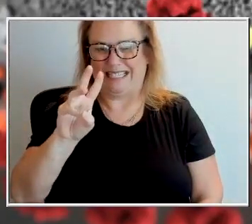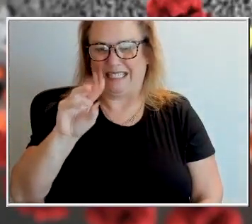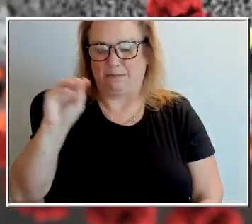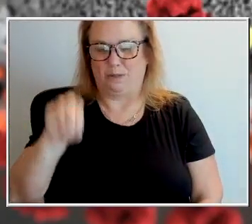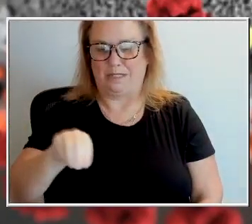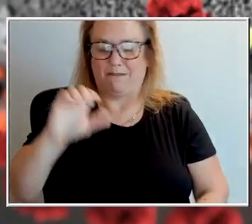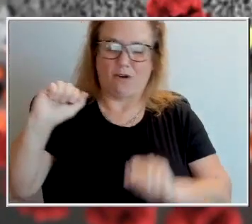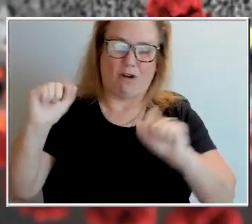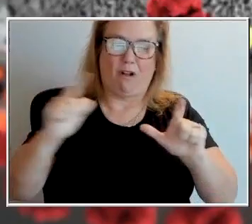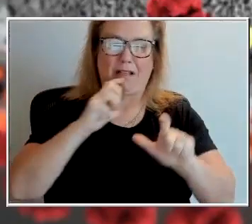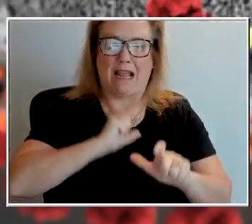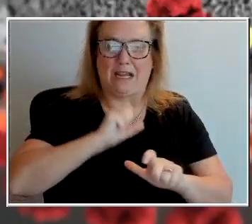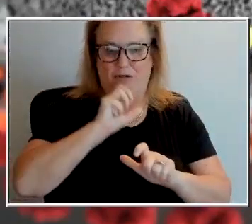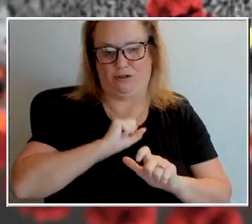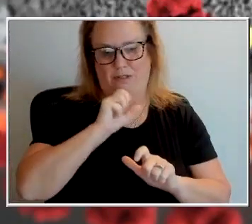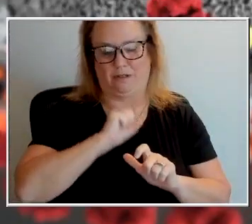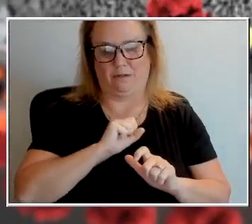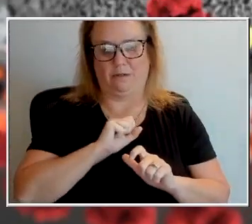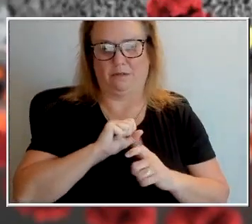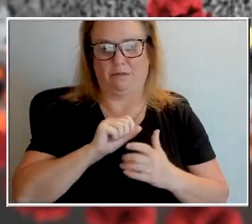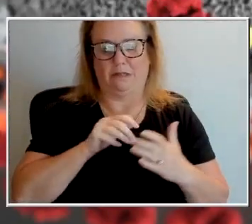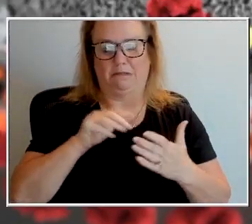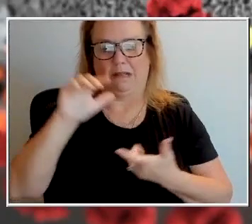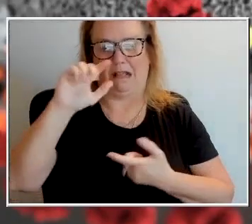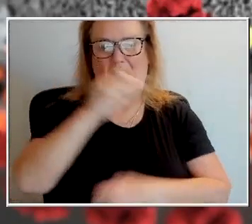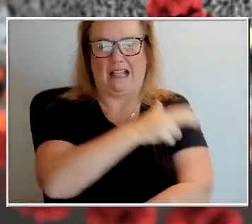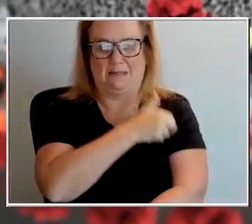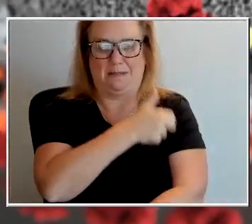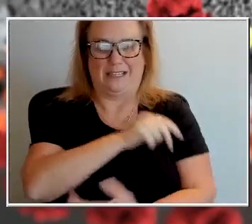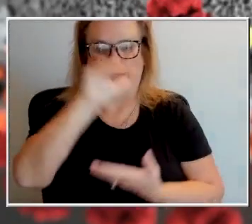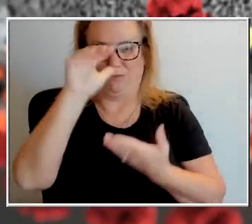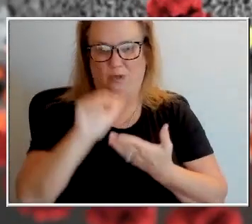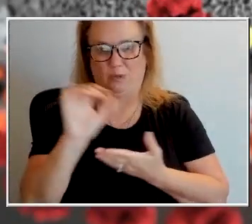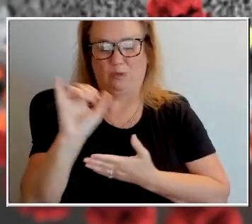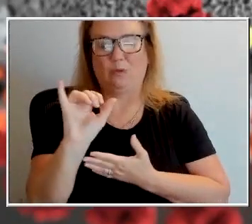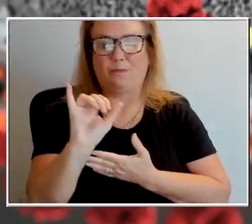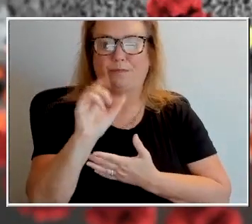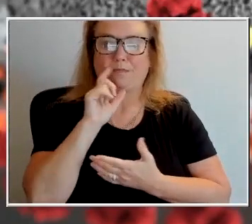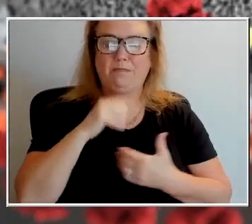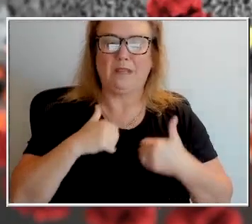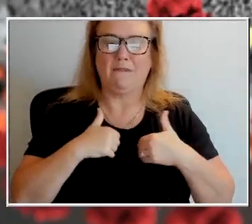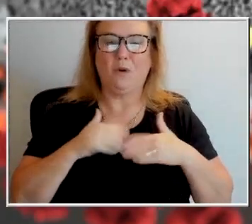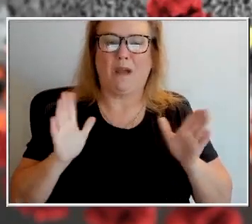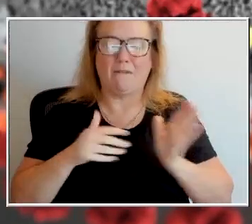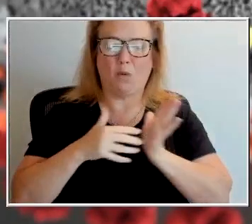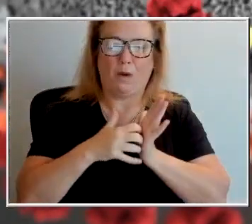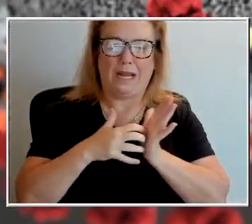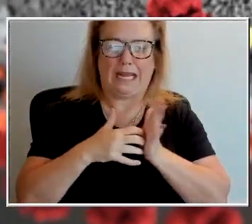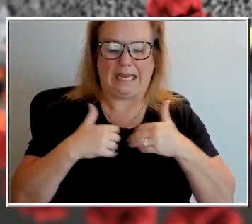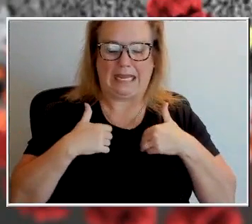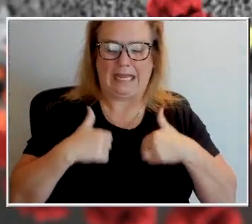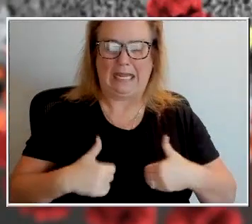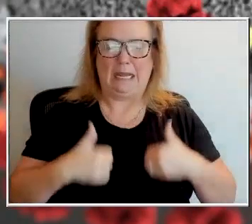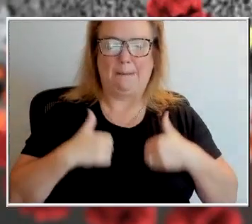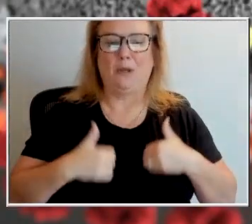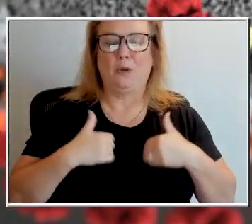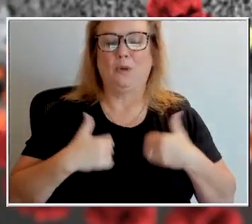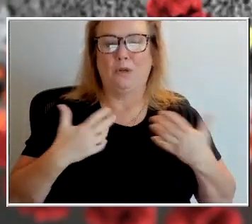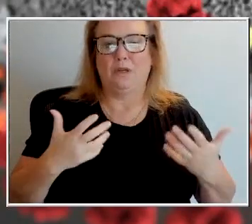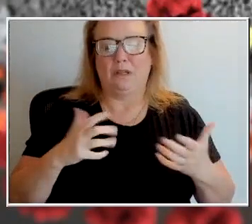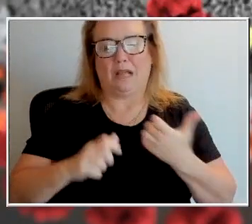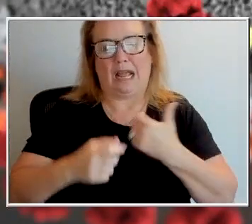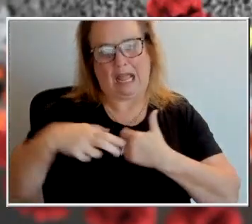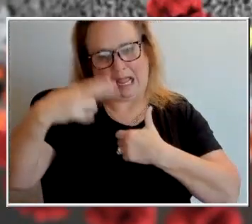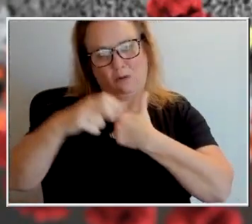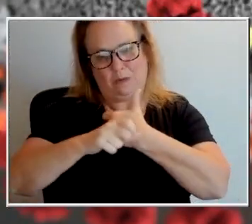groups with reduced risk of hospitalization. But also, if you are immunosuppressed, and those are the people that are most at risk, and those are also the people